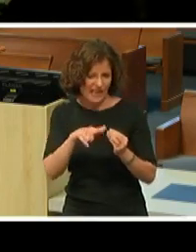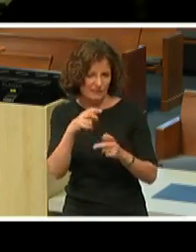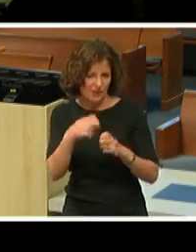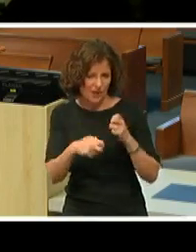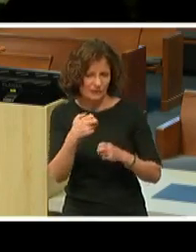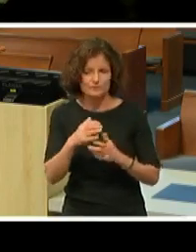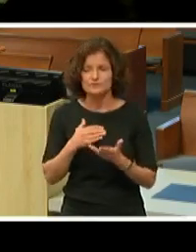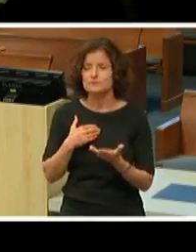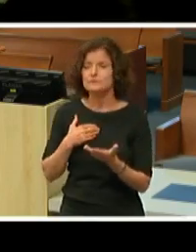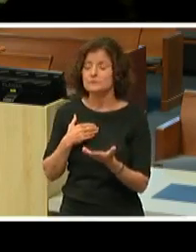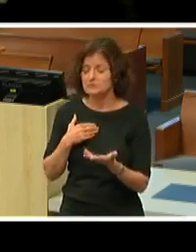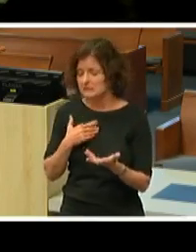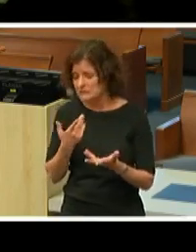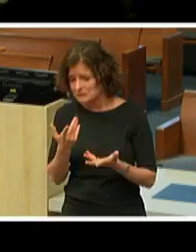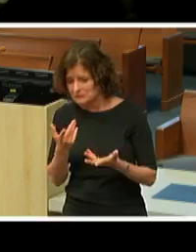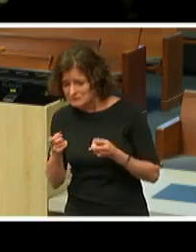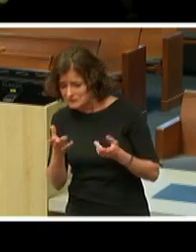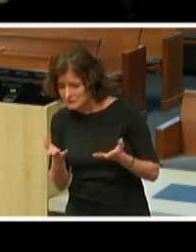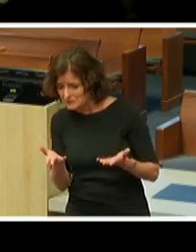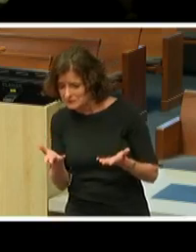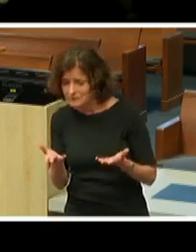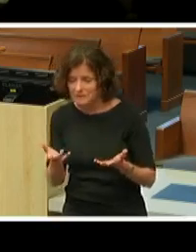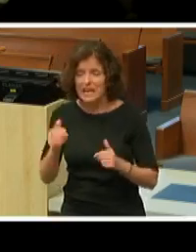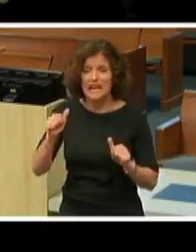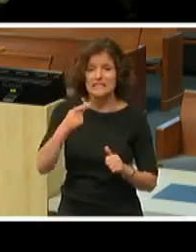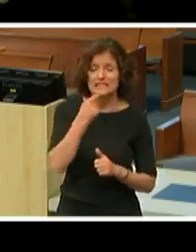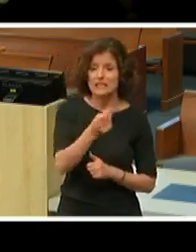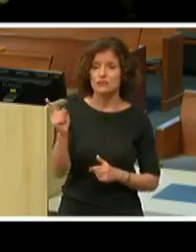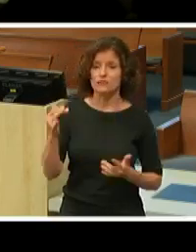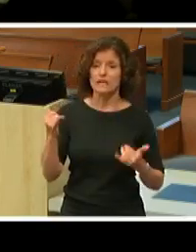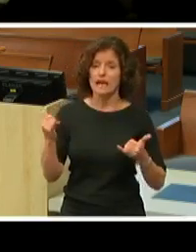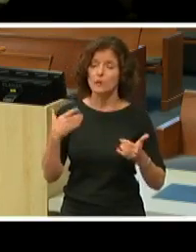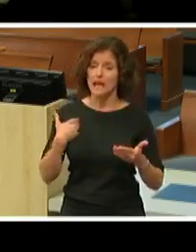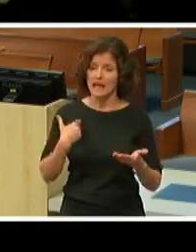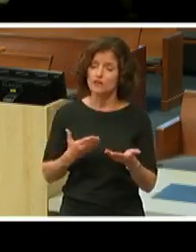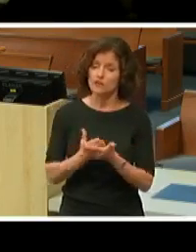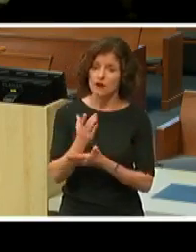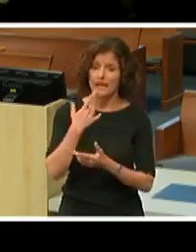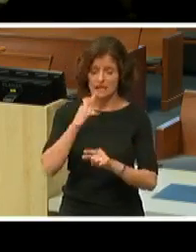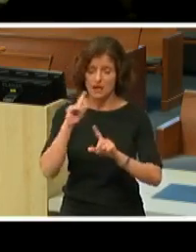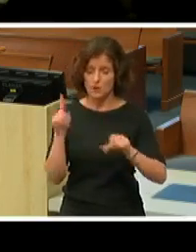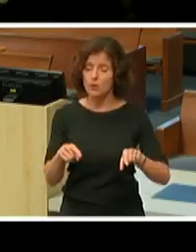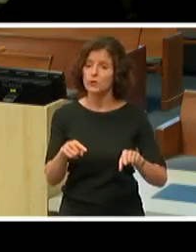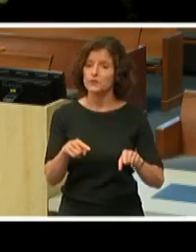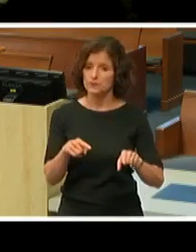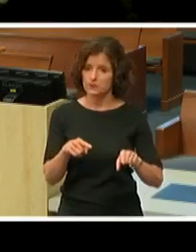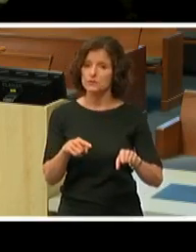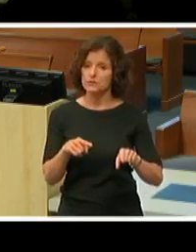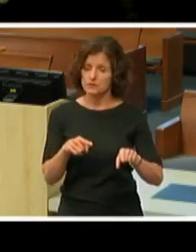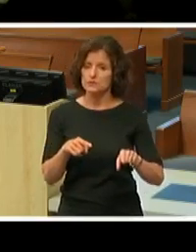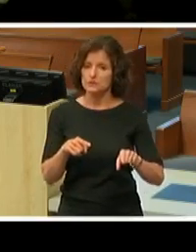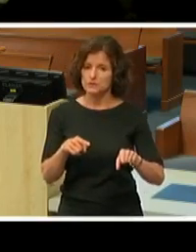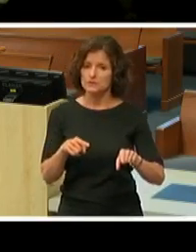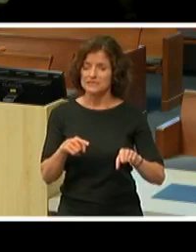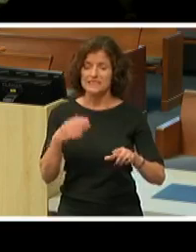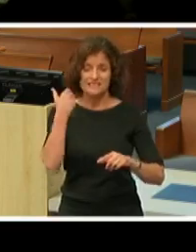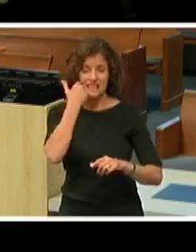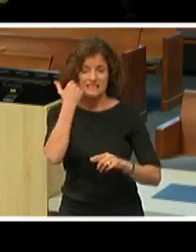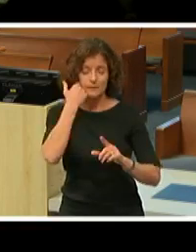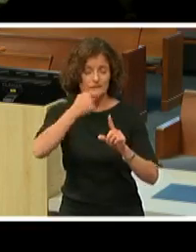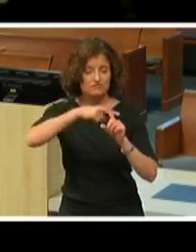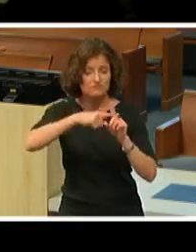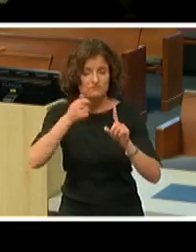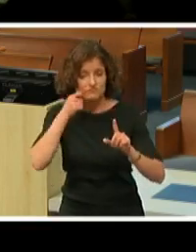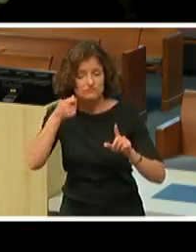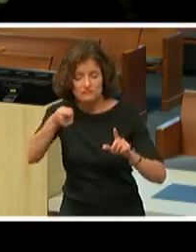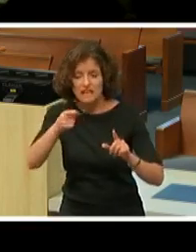Madam Manager, do we? Well, I can tell you that we have the right in our order to take anybody's temperature that we want and